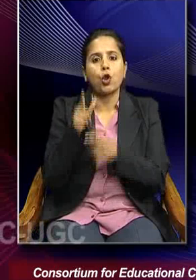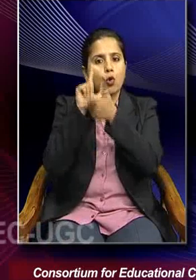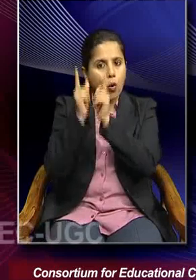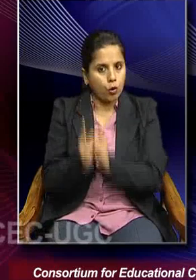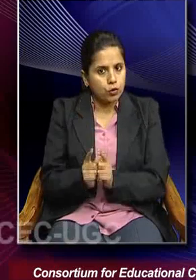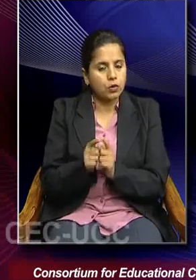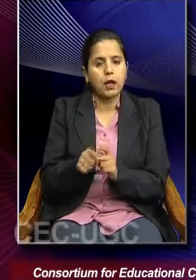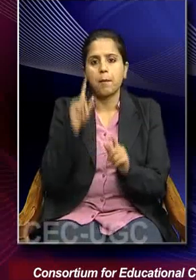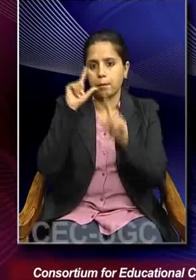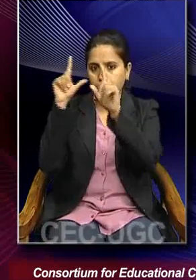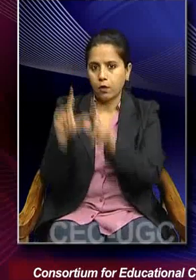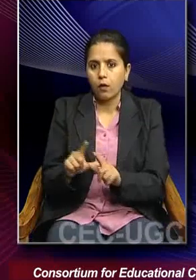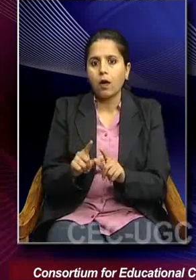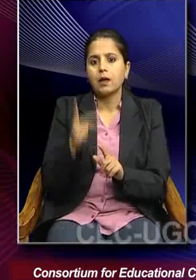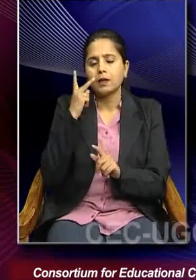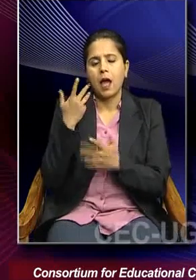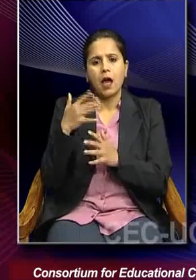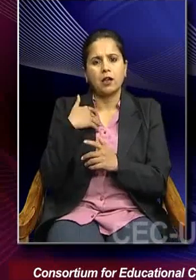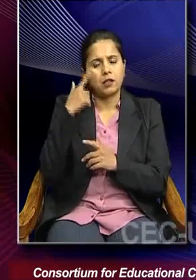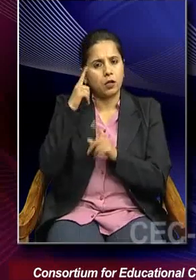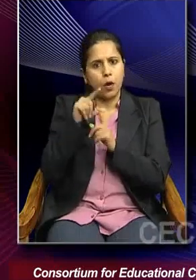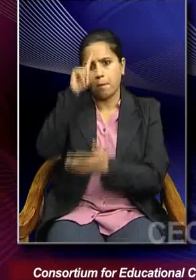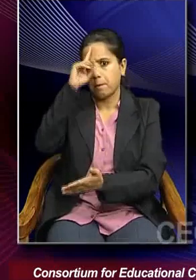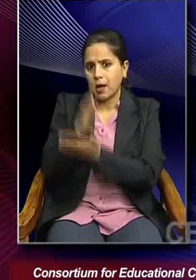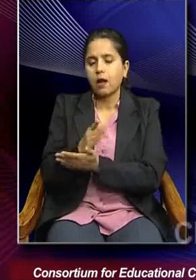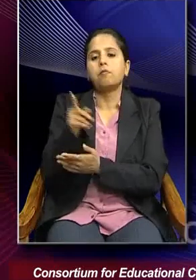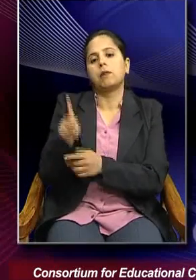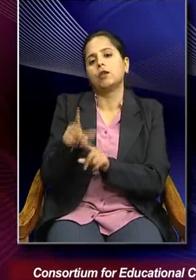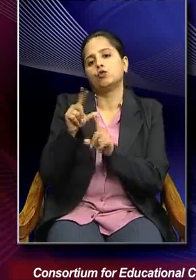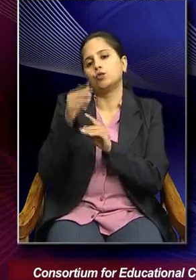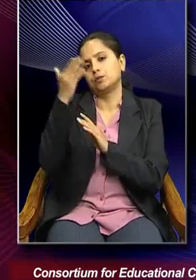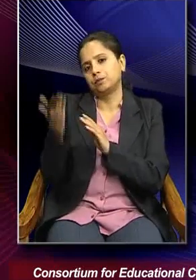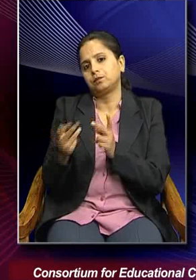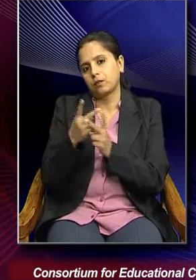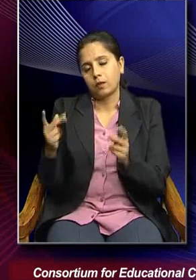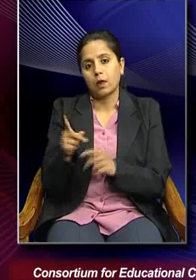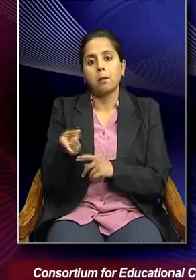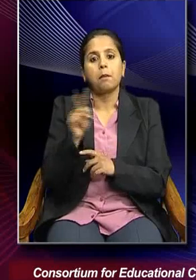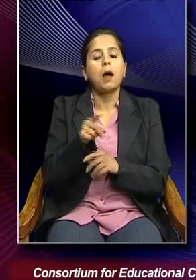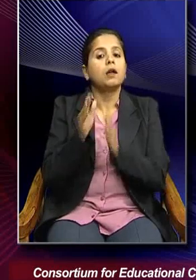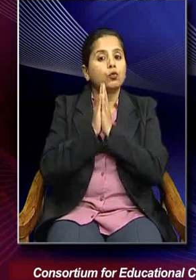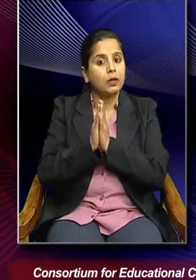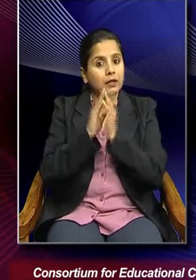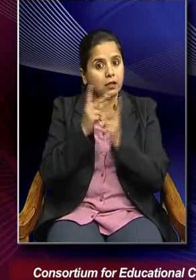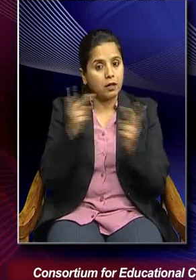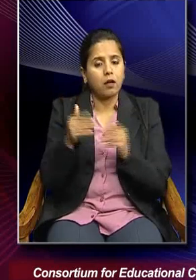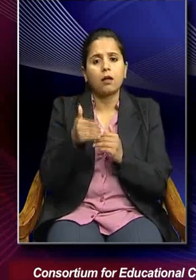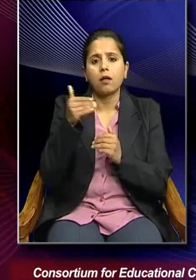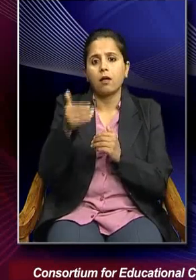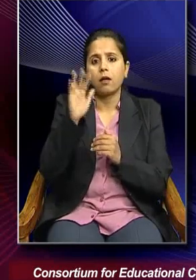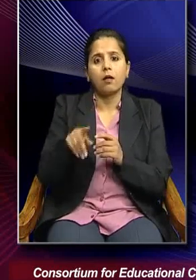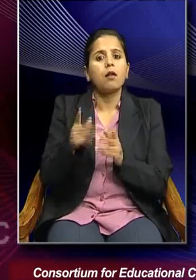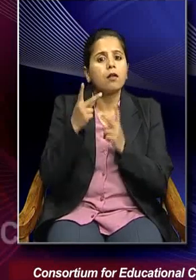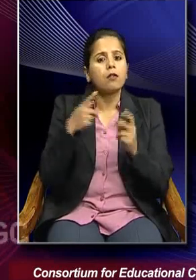and evidence to arrive at its conclusions, while religion often relies